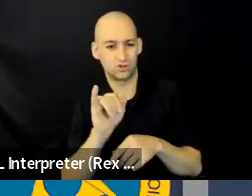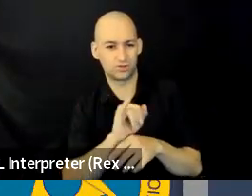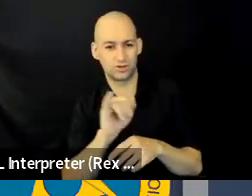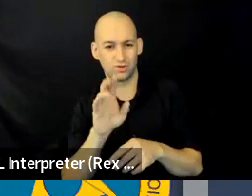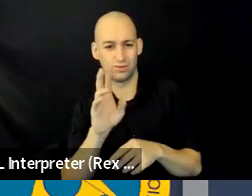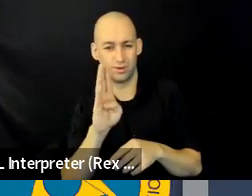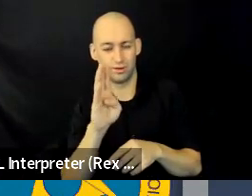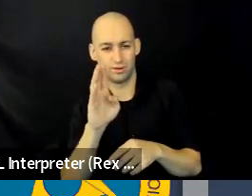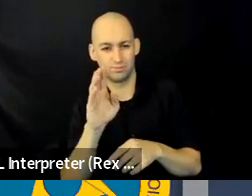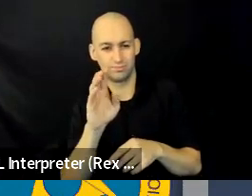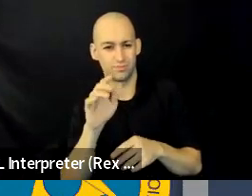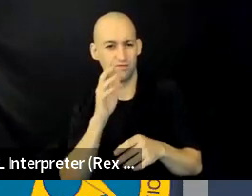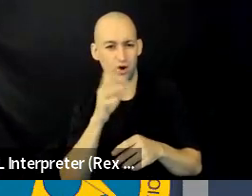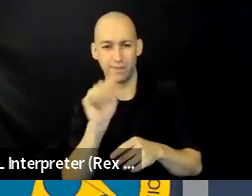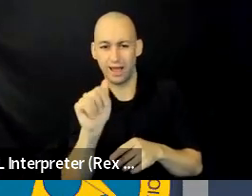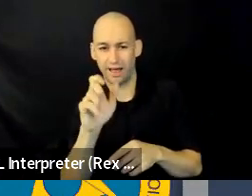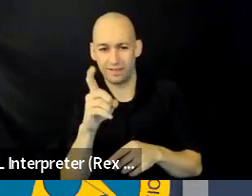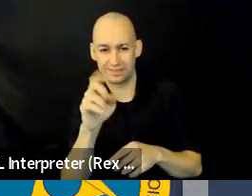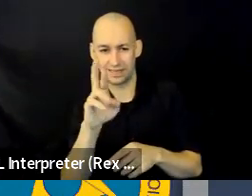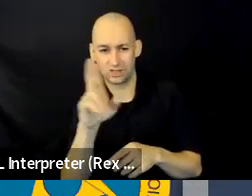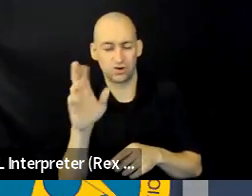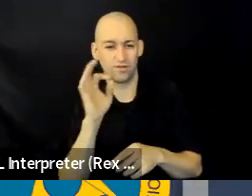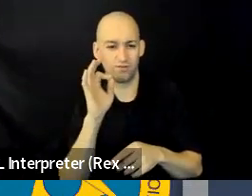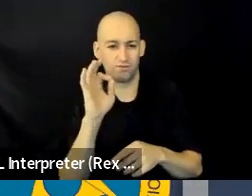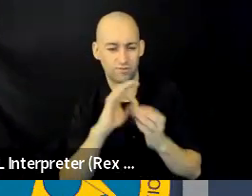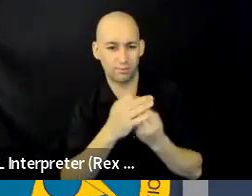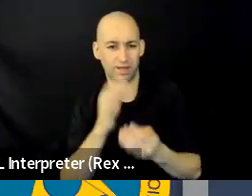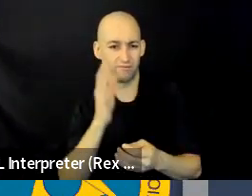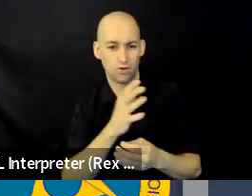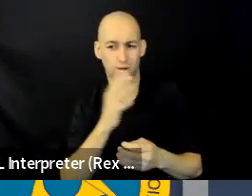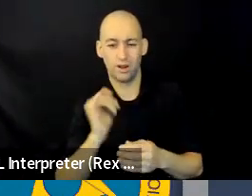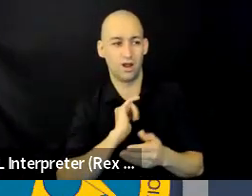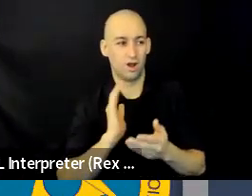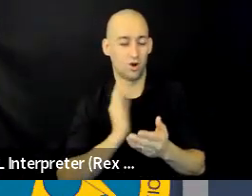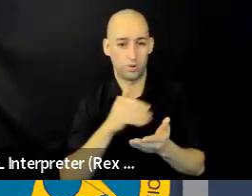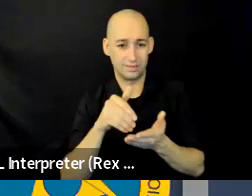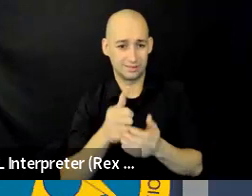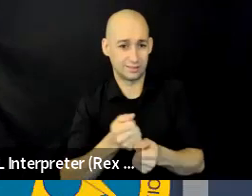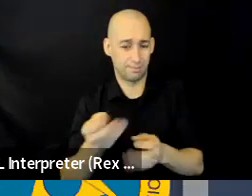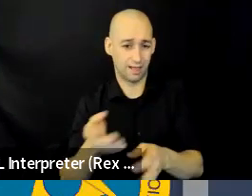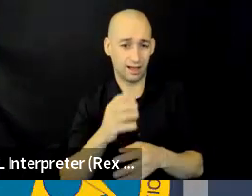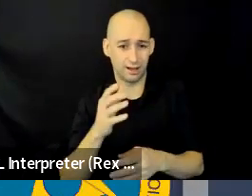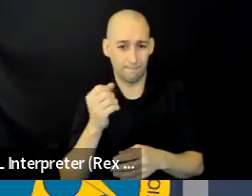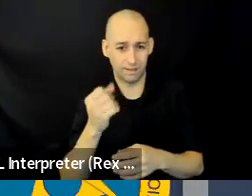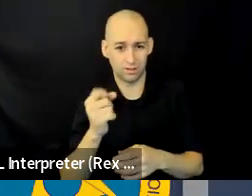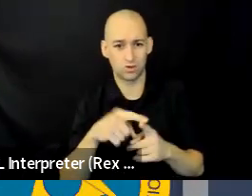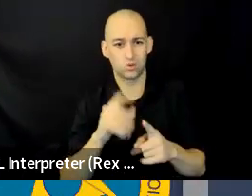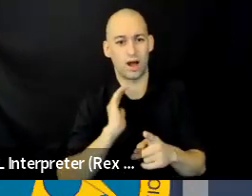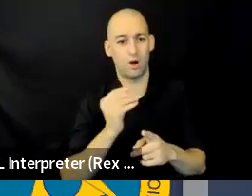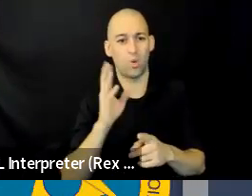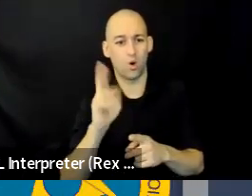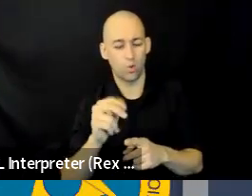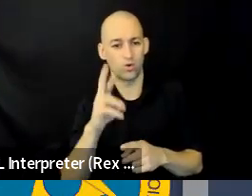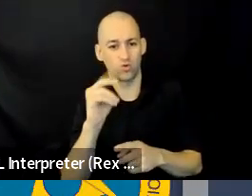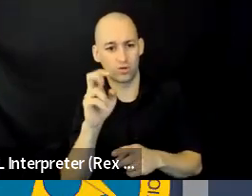Farm. We supply milk to our own creamery because we could not find a creamery to process our milk all